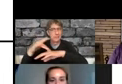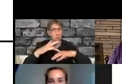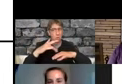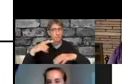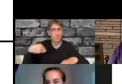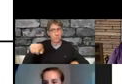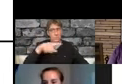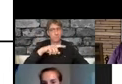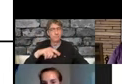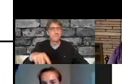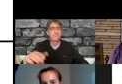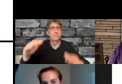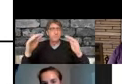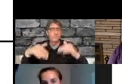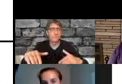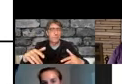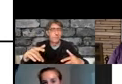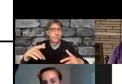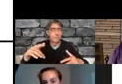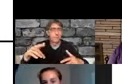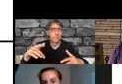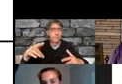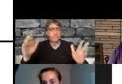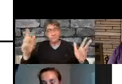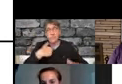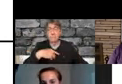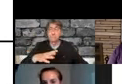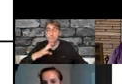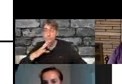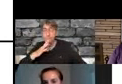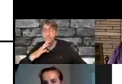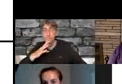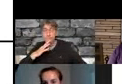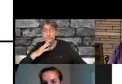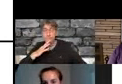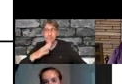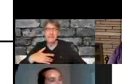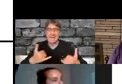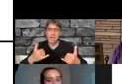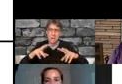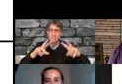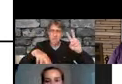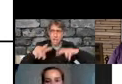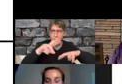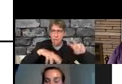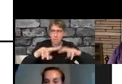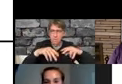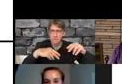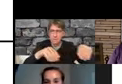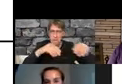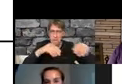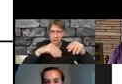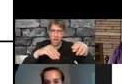So in order to check our work, so to speak, we've started to evaluate our proposed sales network. Here you'll see that the proposal